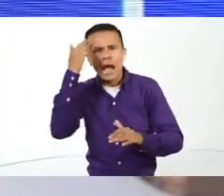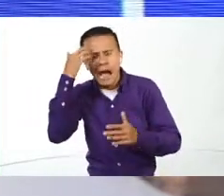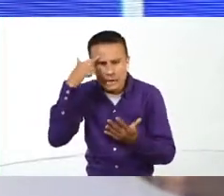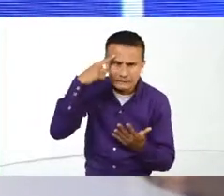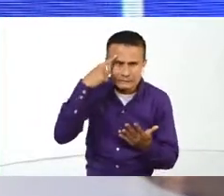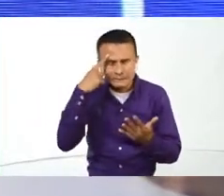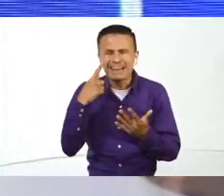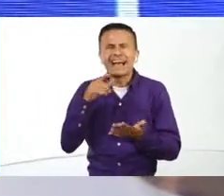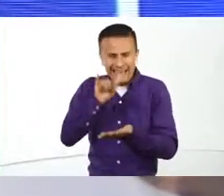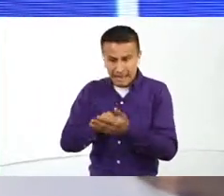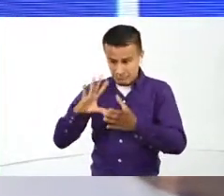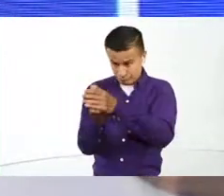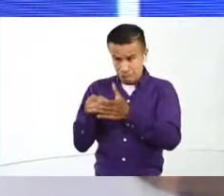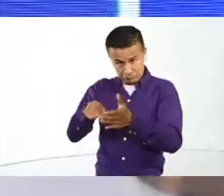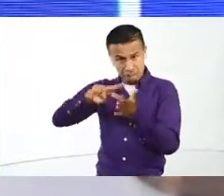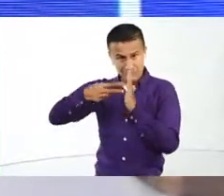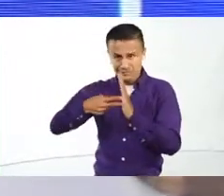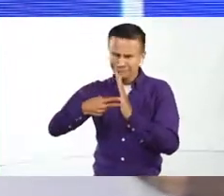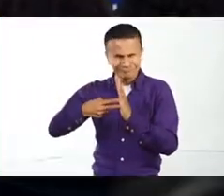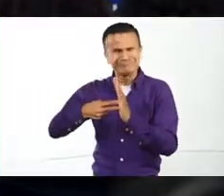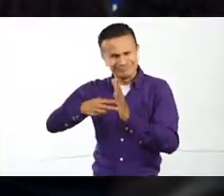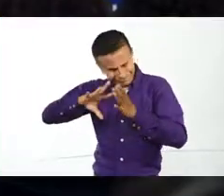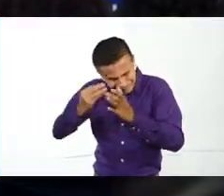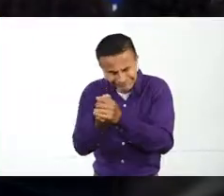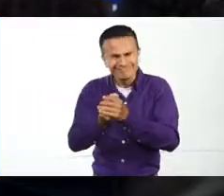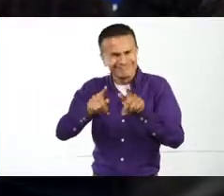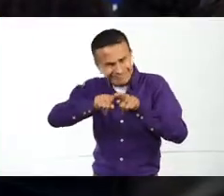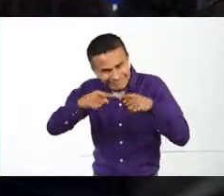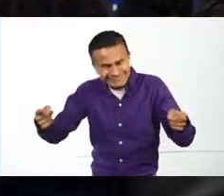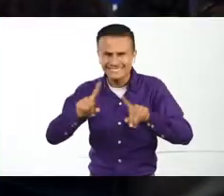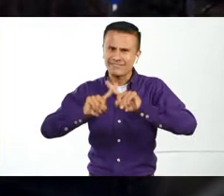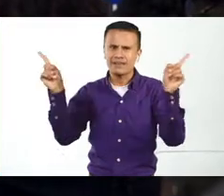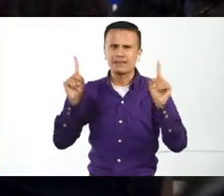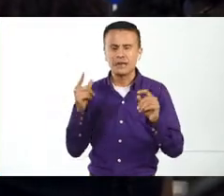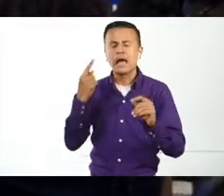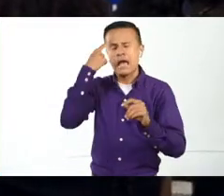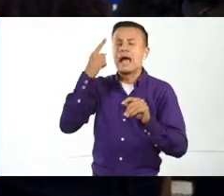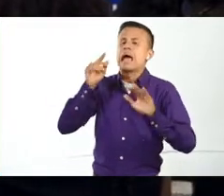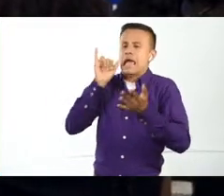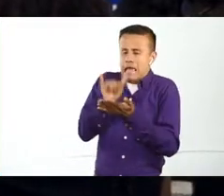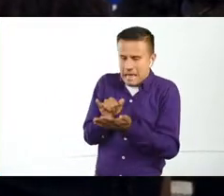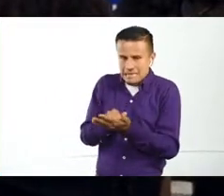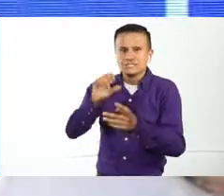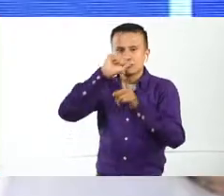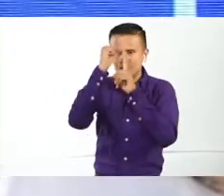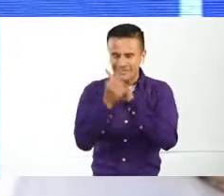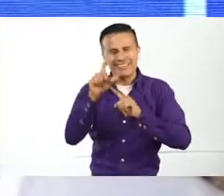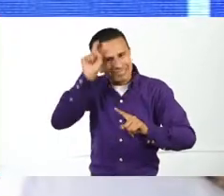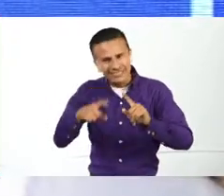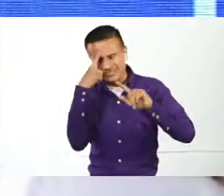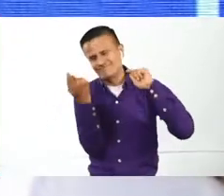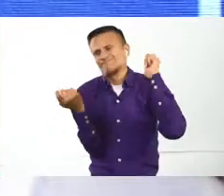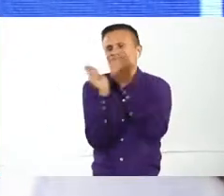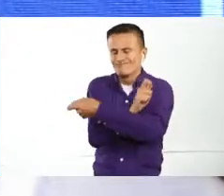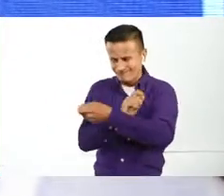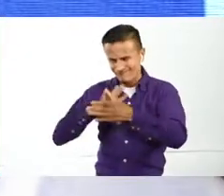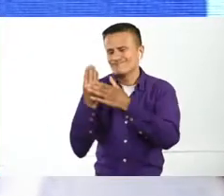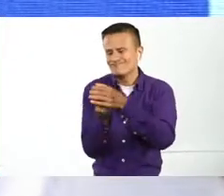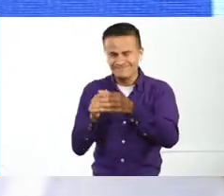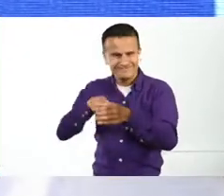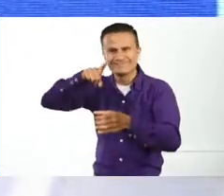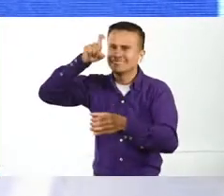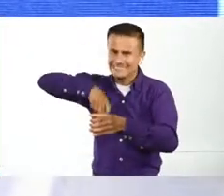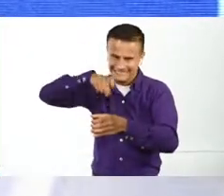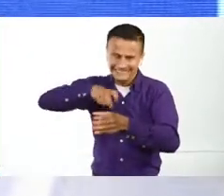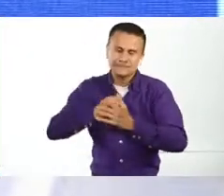got either learning or physical difficulties. And trying to, again, broaden that definition to say that, no, this is about something that transforms our entire